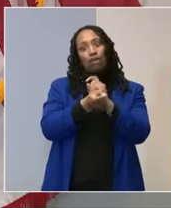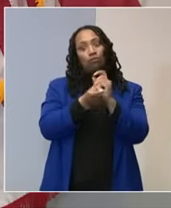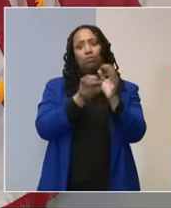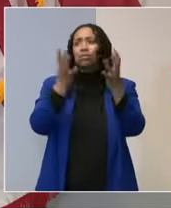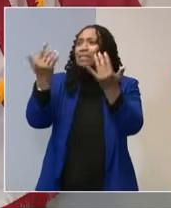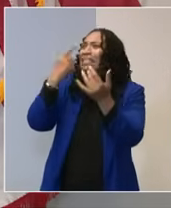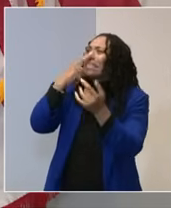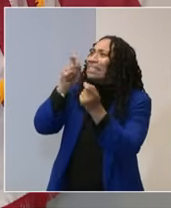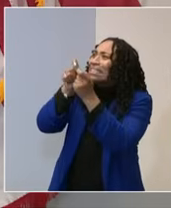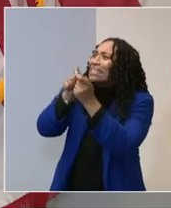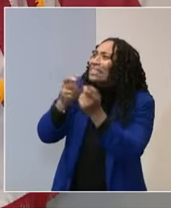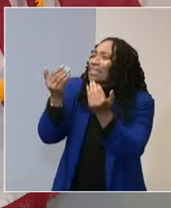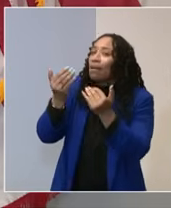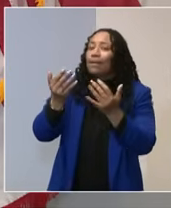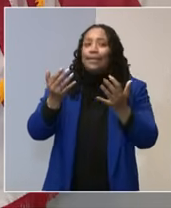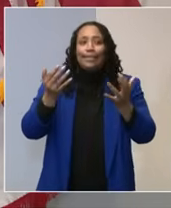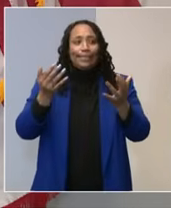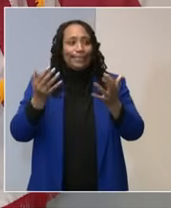way.